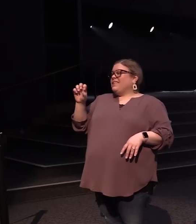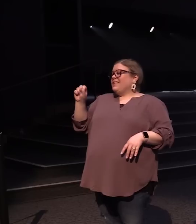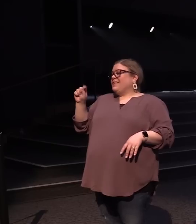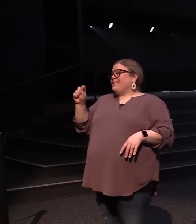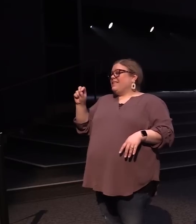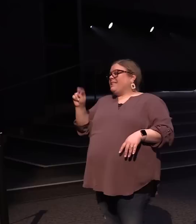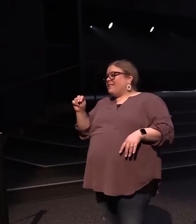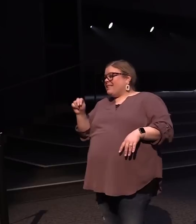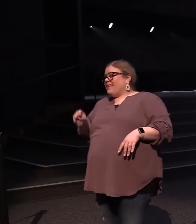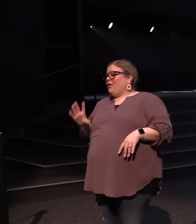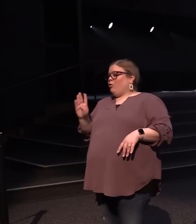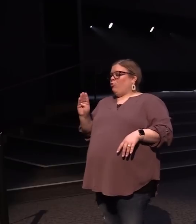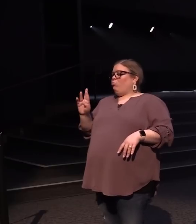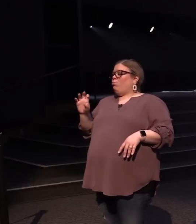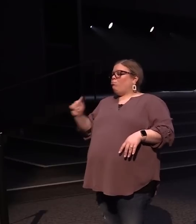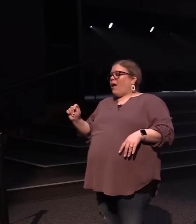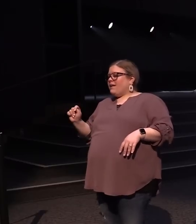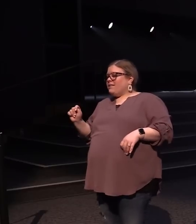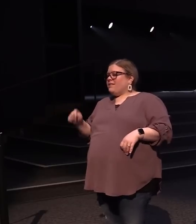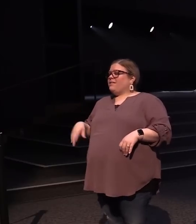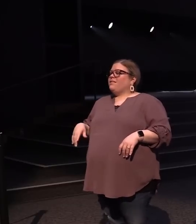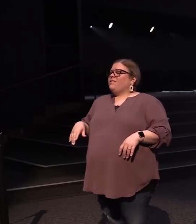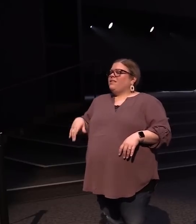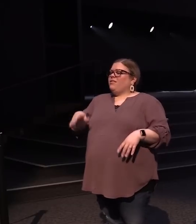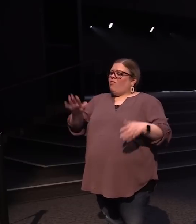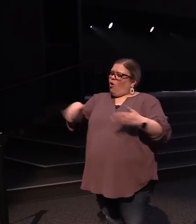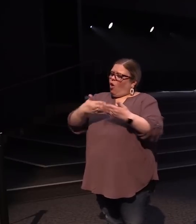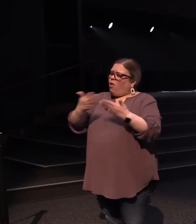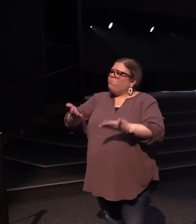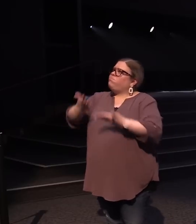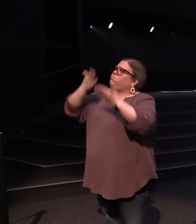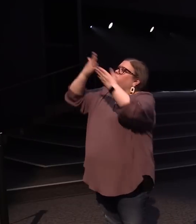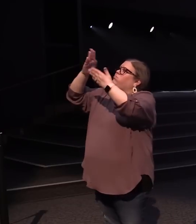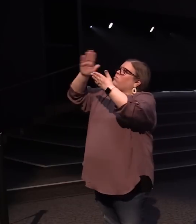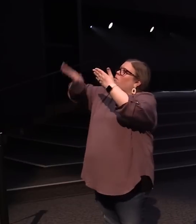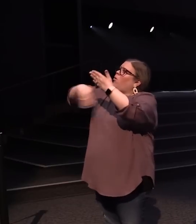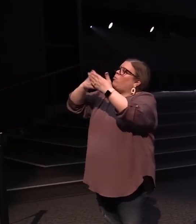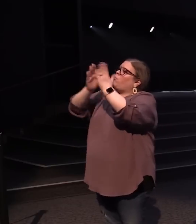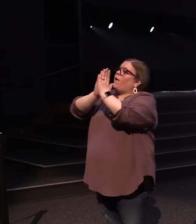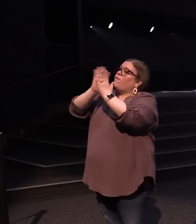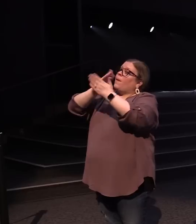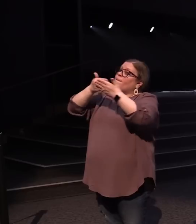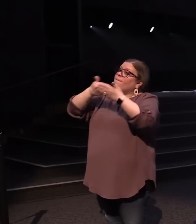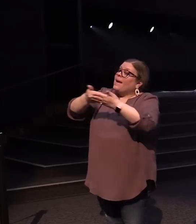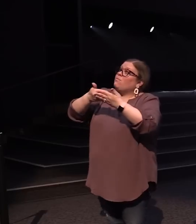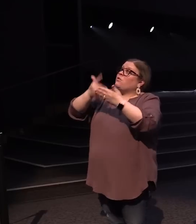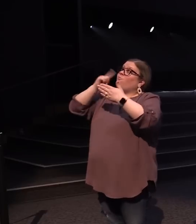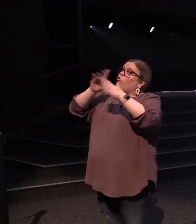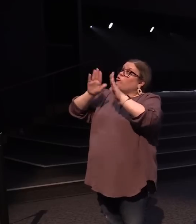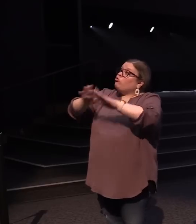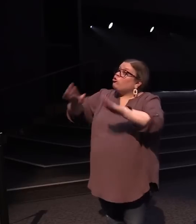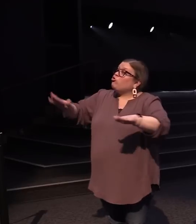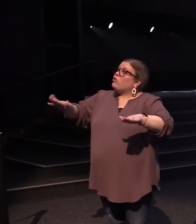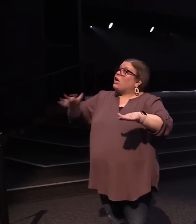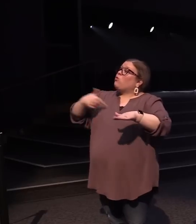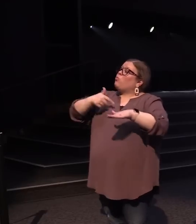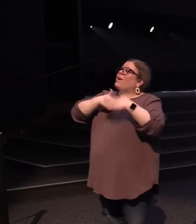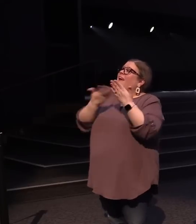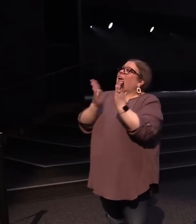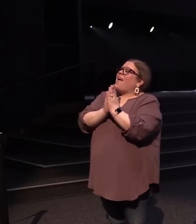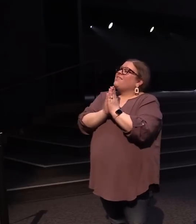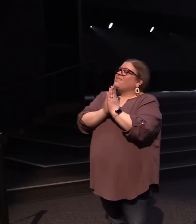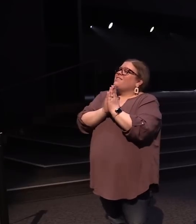and Breck. And Lord, we pray for these babies and these children. Lord, we do ask